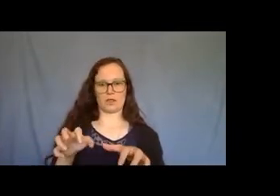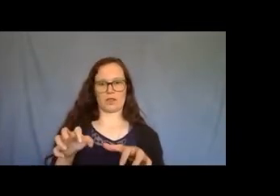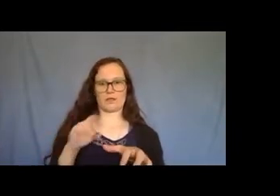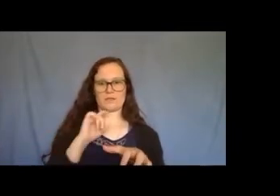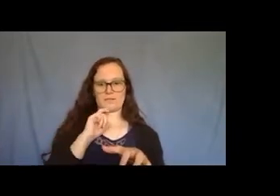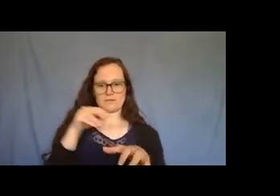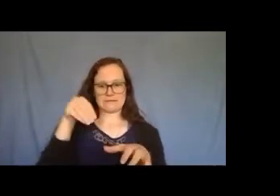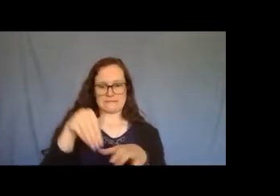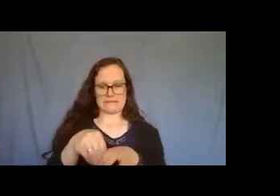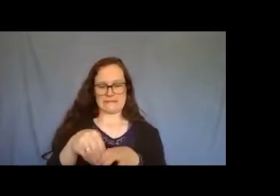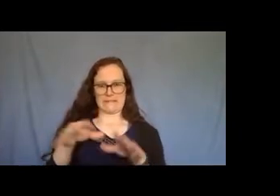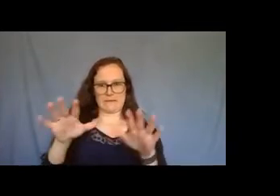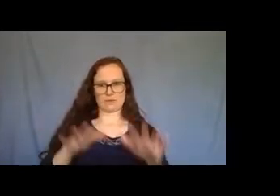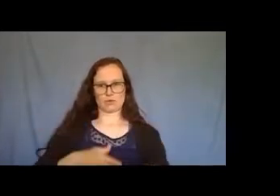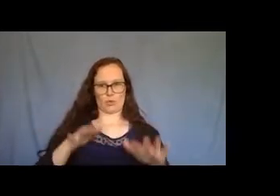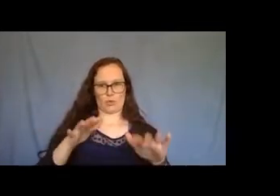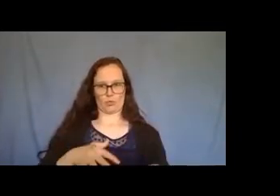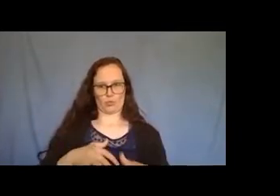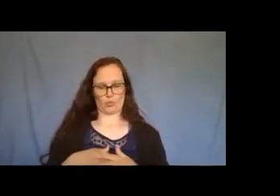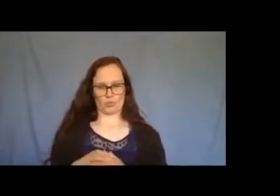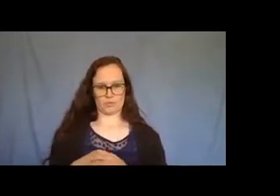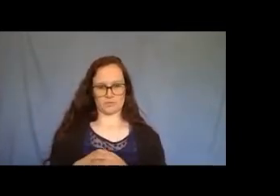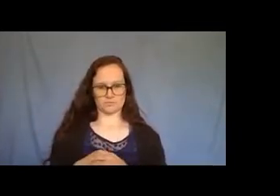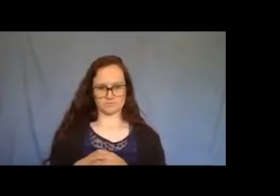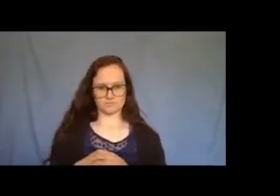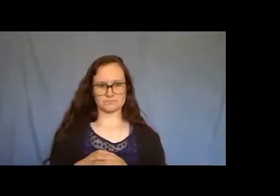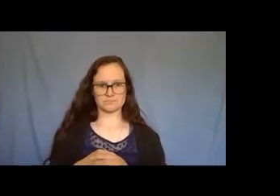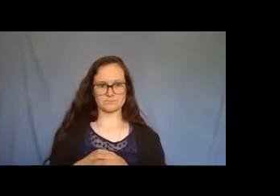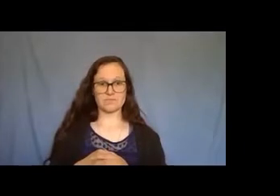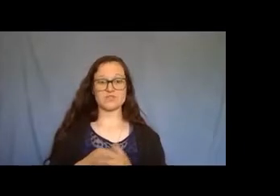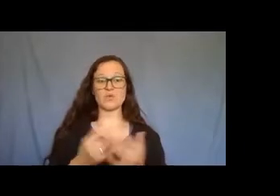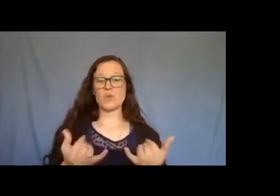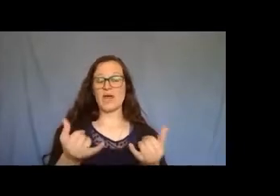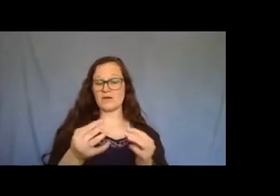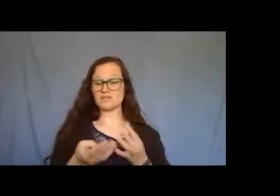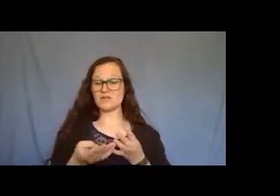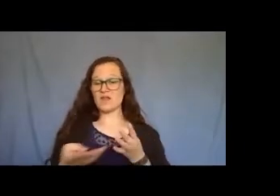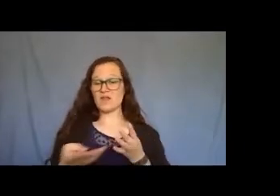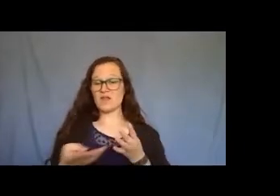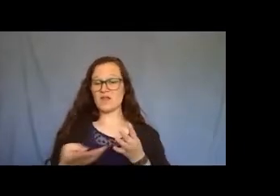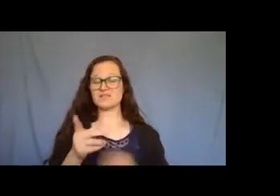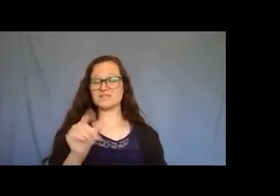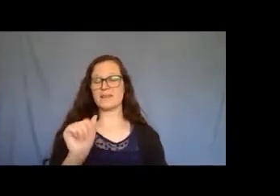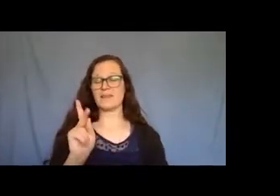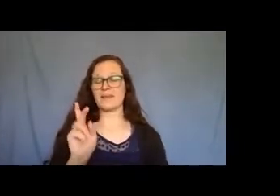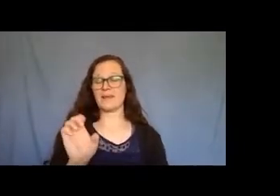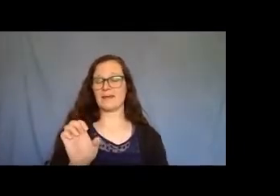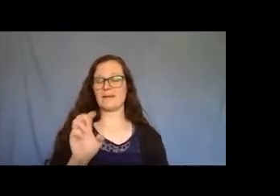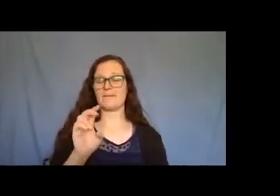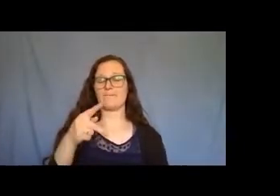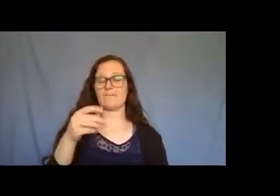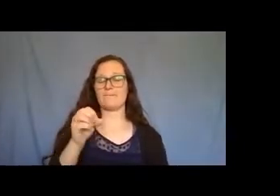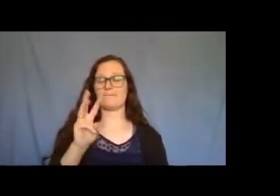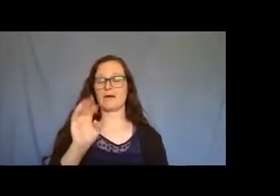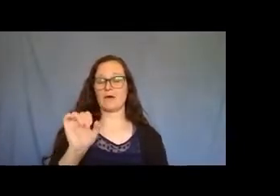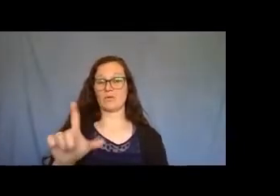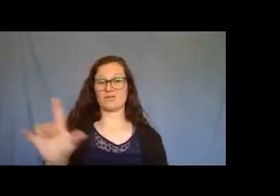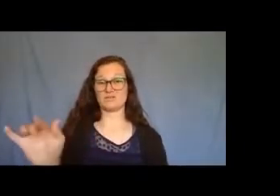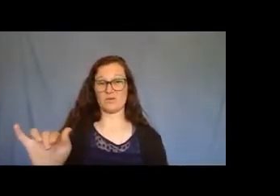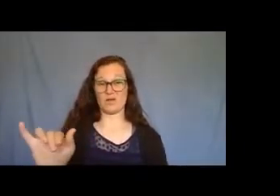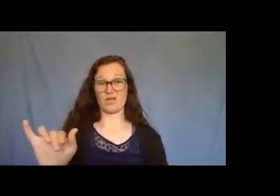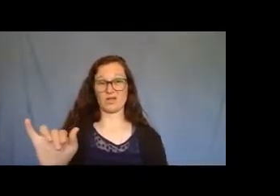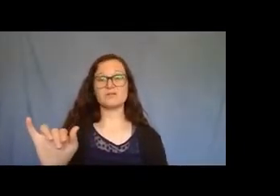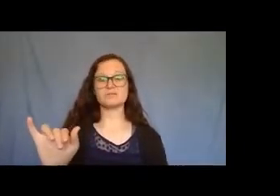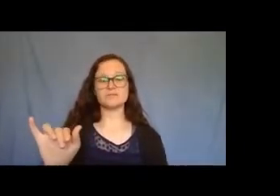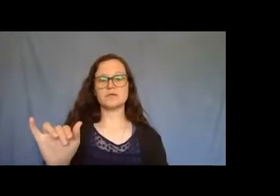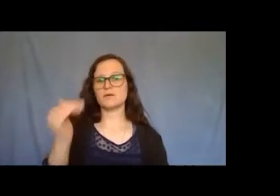King release had been transported through the system to Lake Powell. Based on our recent data and analysis, we now know that